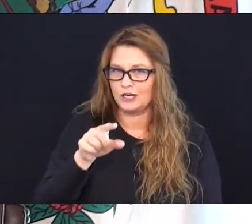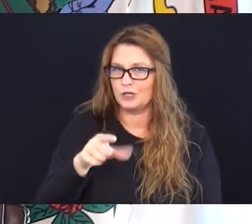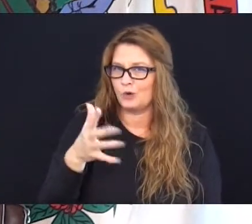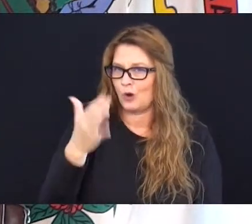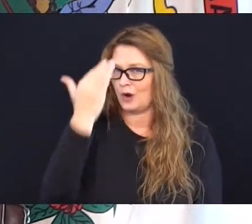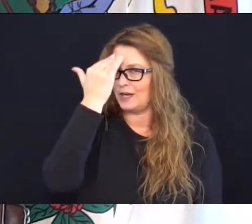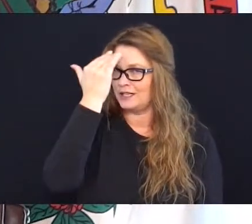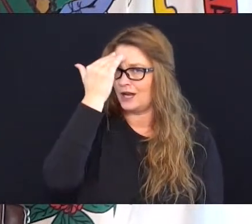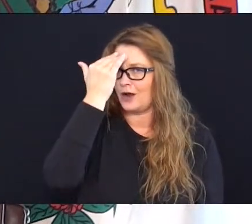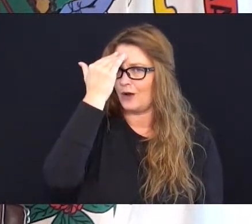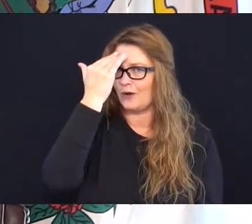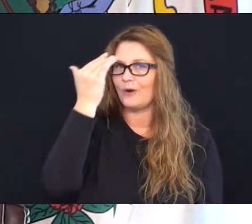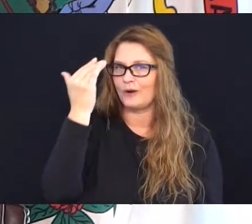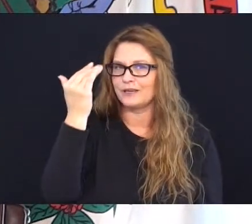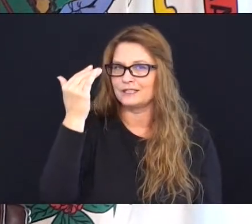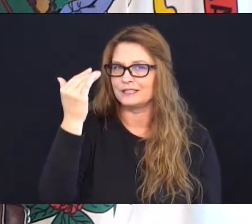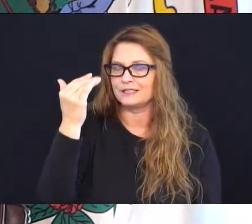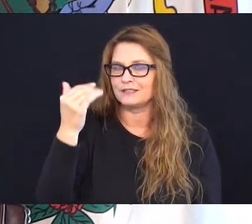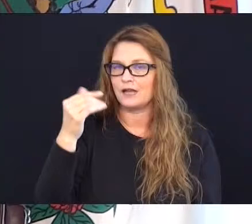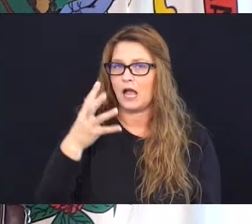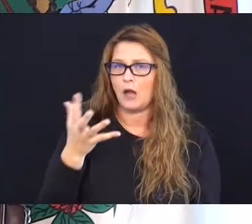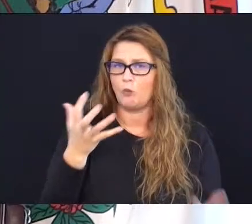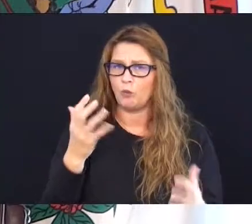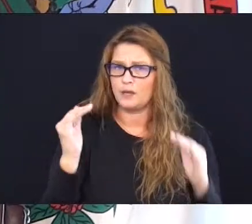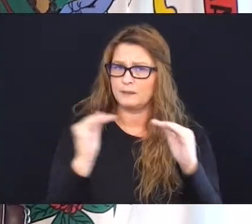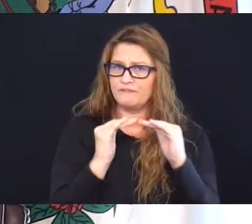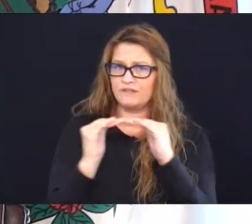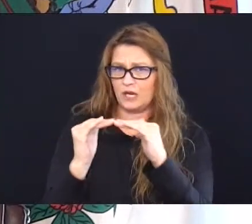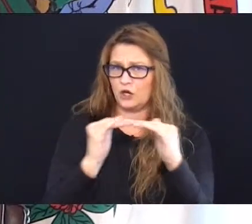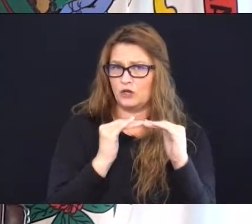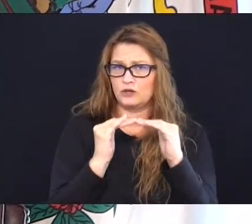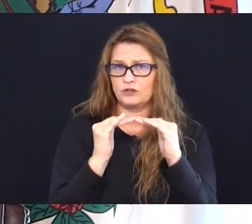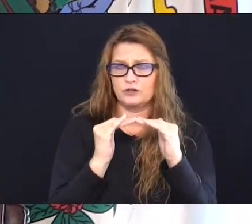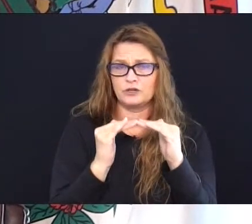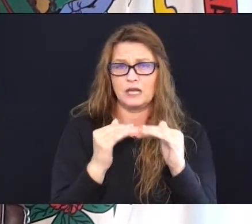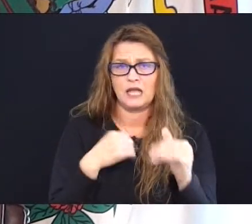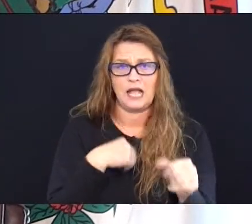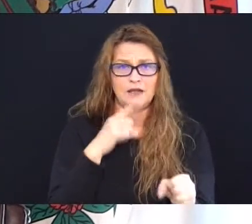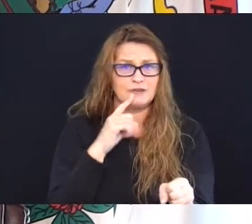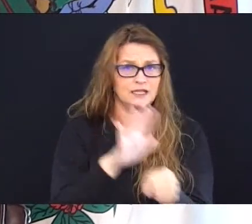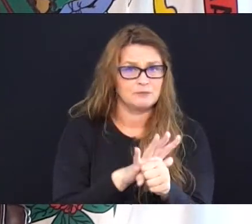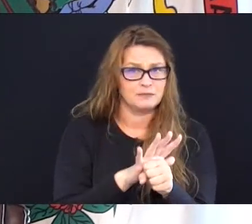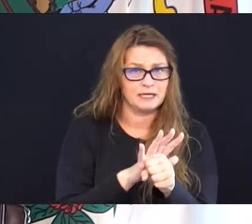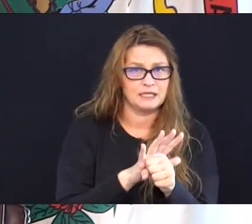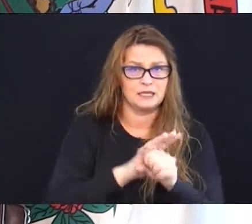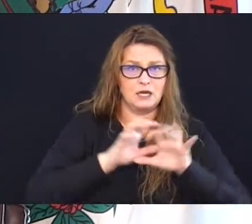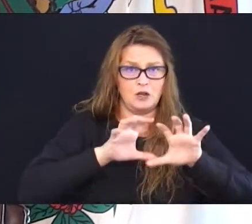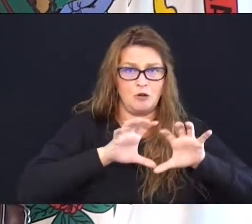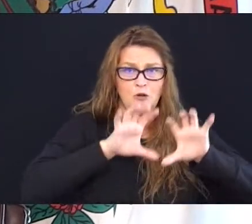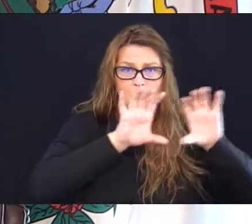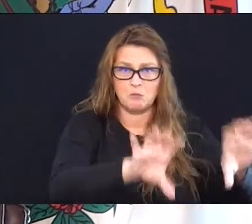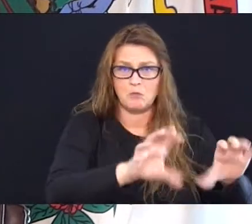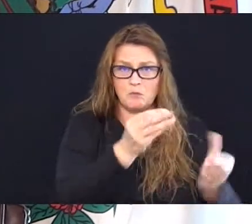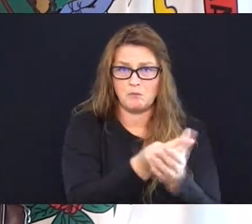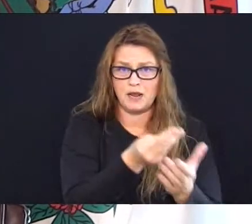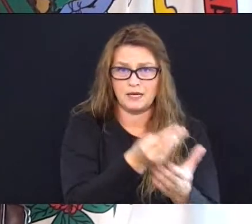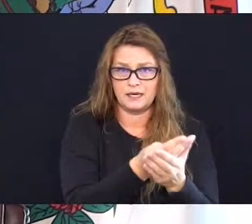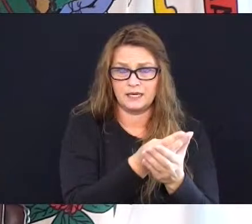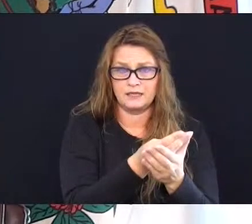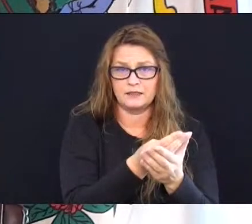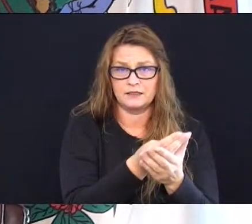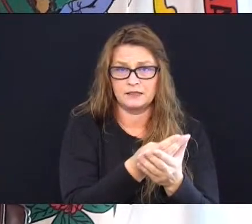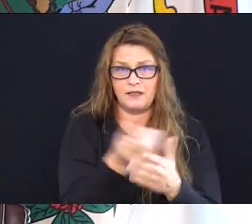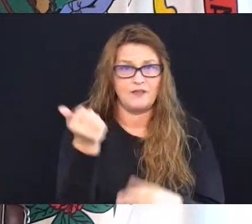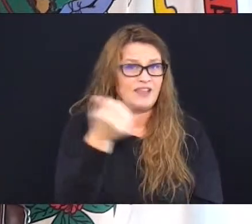be really, really fair, I have committed more dollars that way than any other